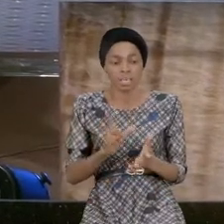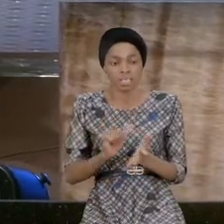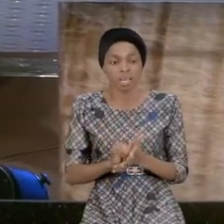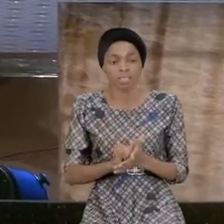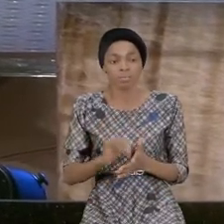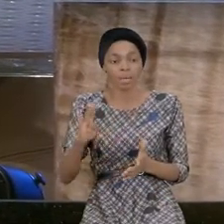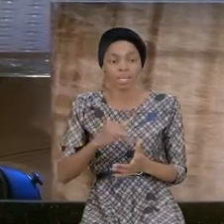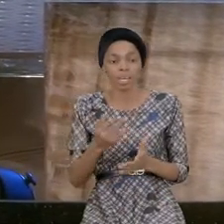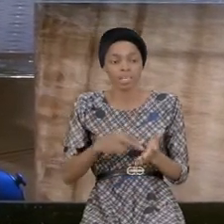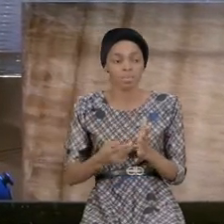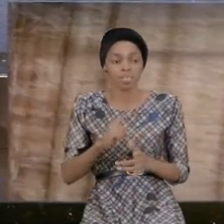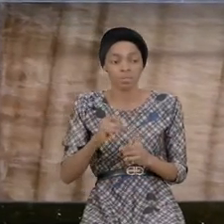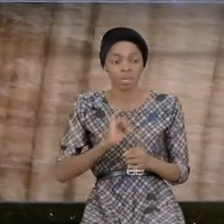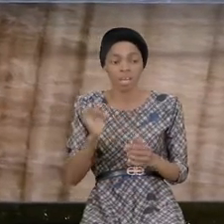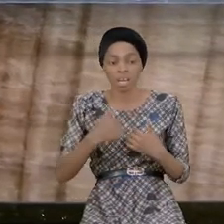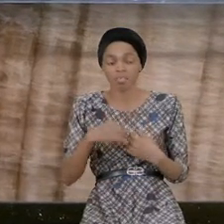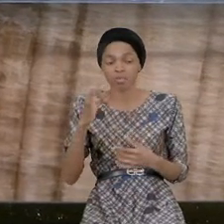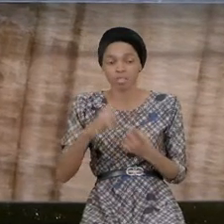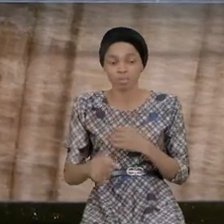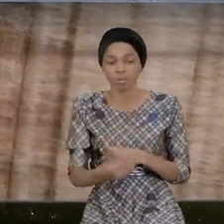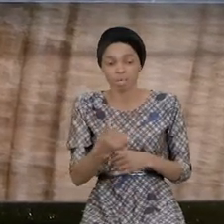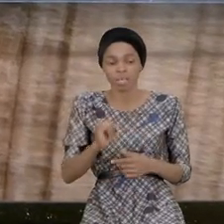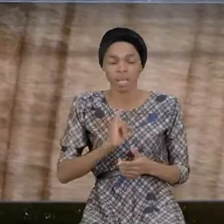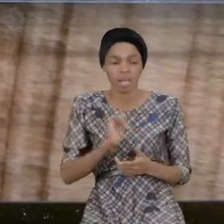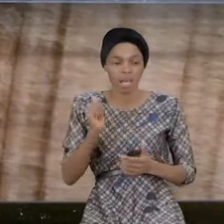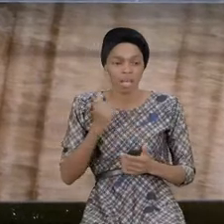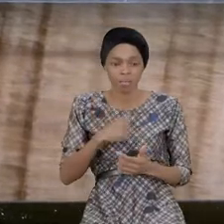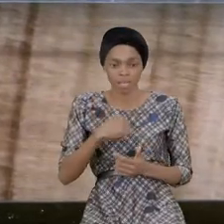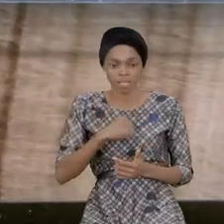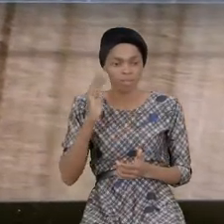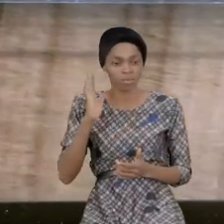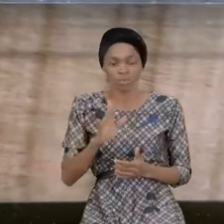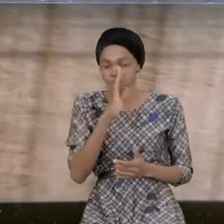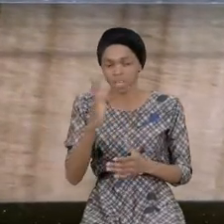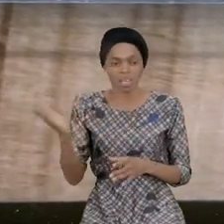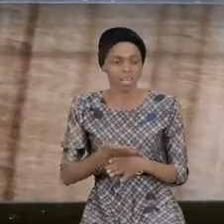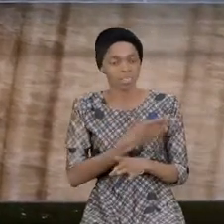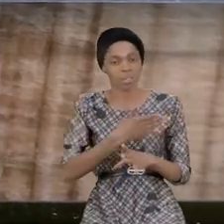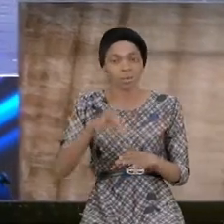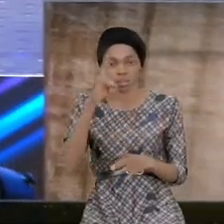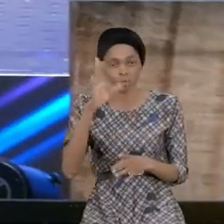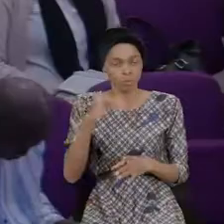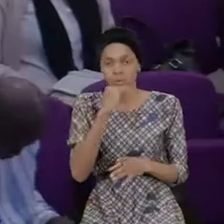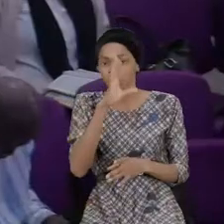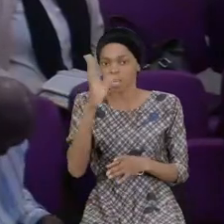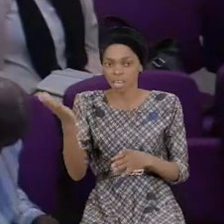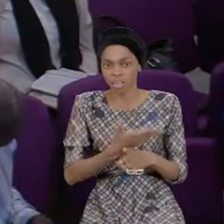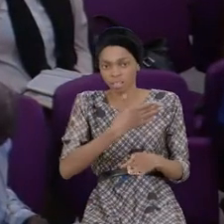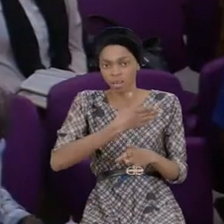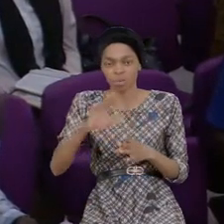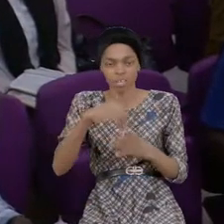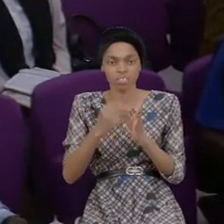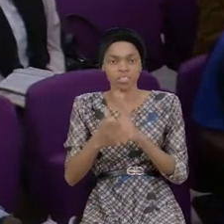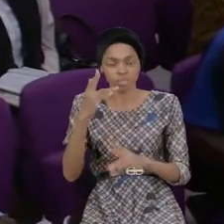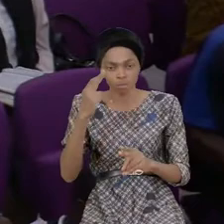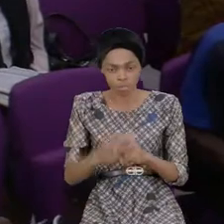have preached to others, I myself shall not be a castaway. You will not be a castaway.